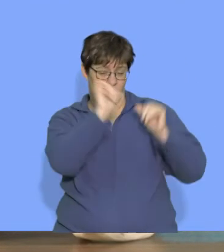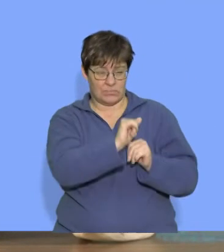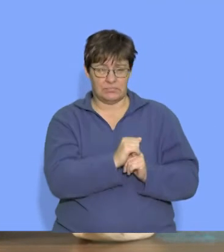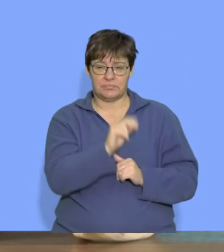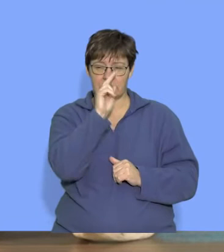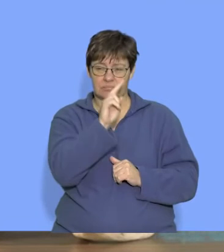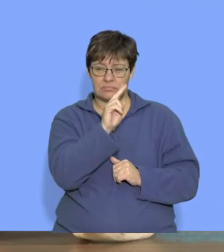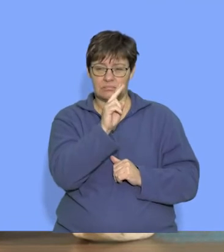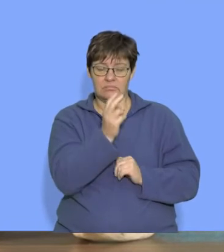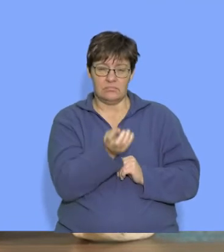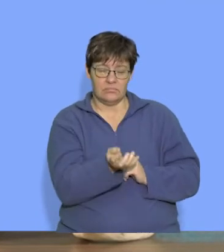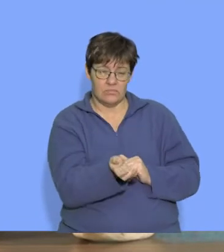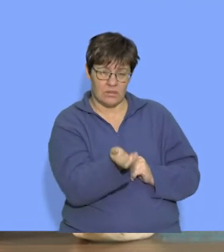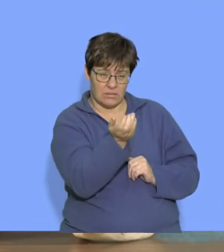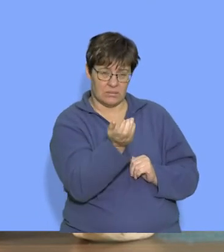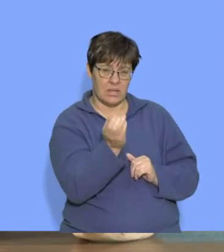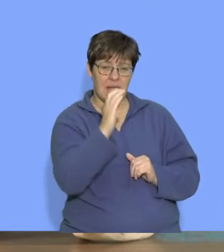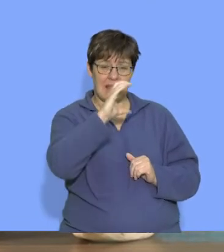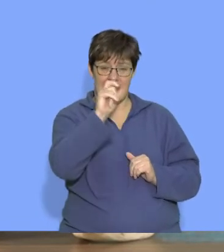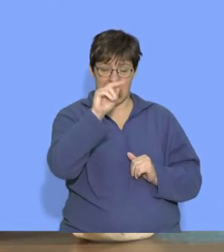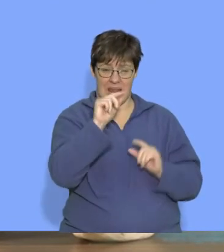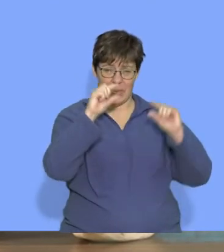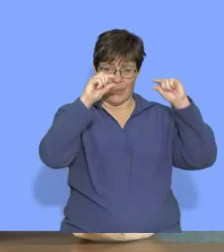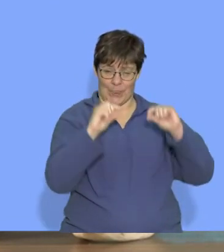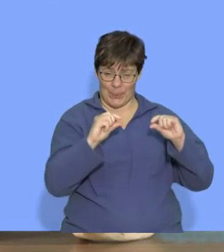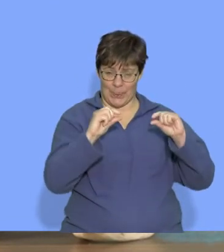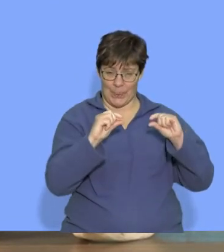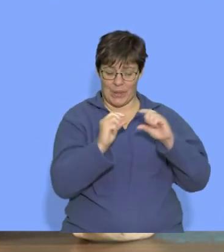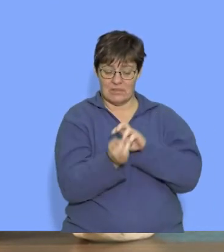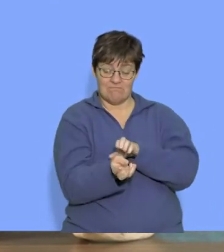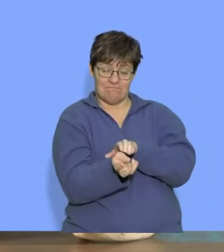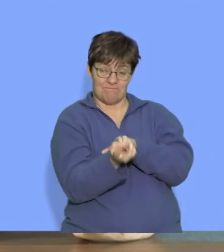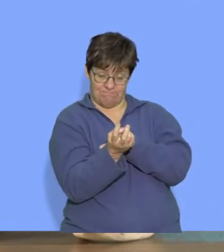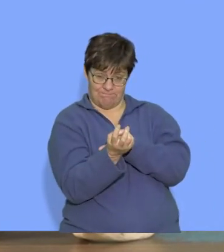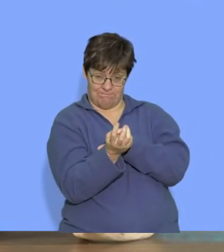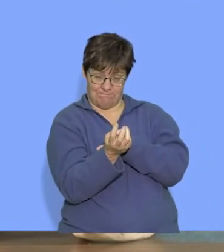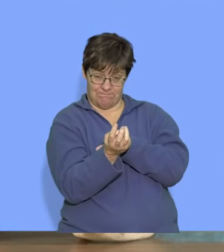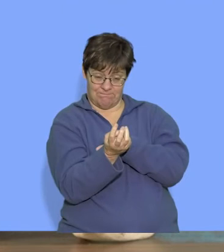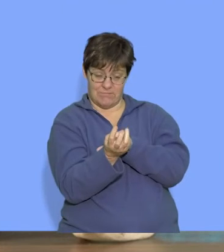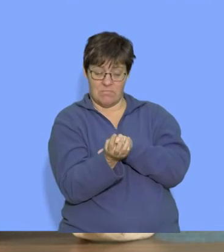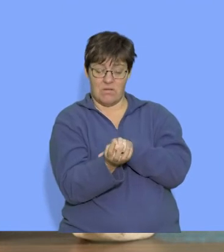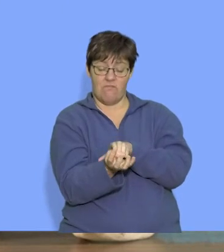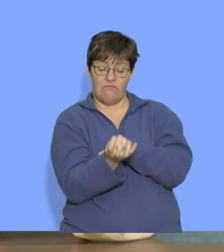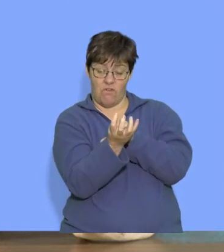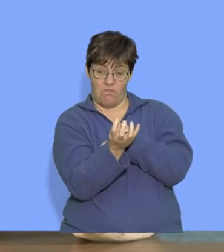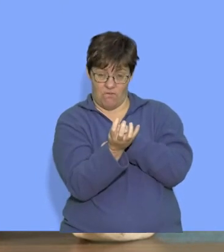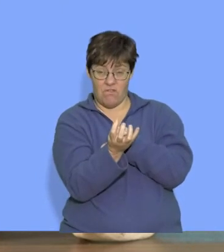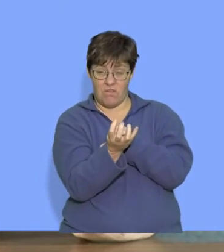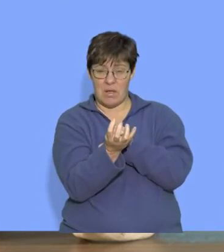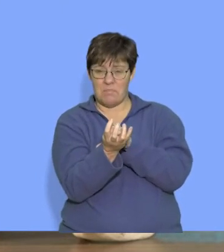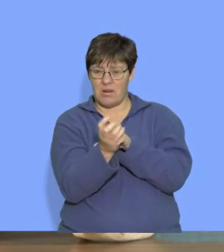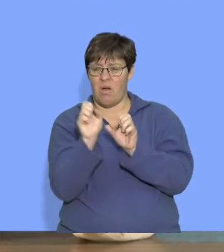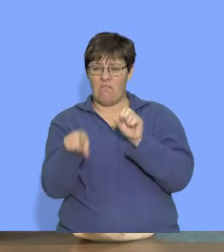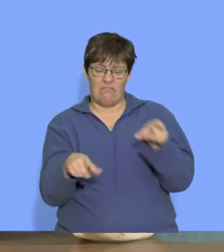clearly see significantly reduced canines. The incisors in this model has actually fallen off, but you can see